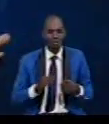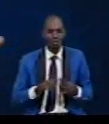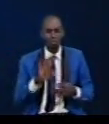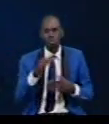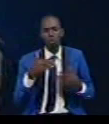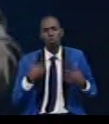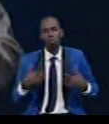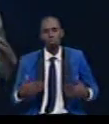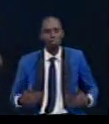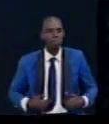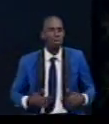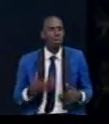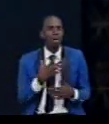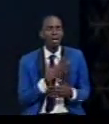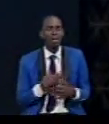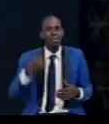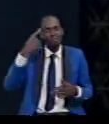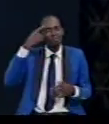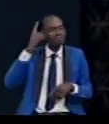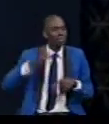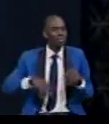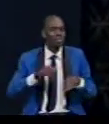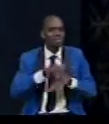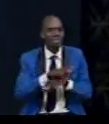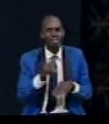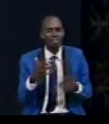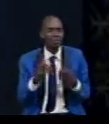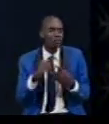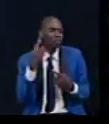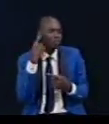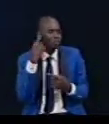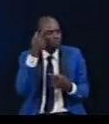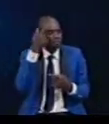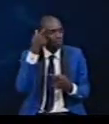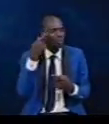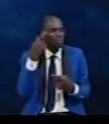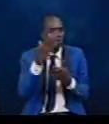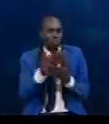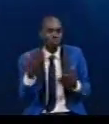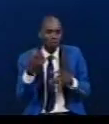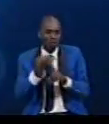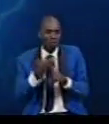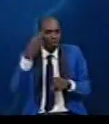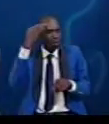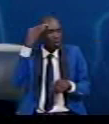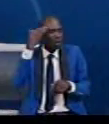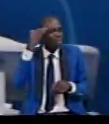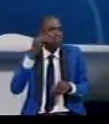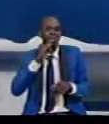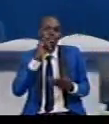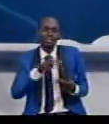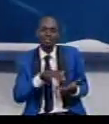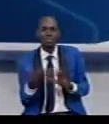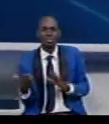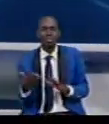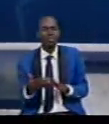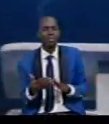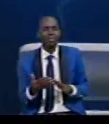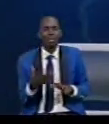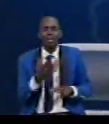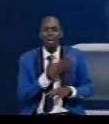in the ear is dead. And because they are dead, I cannot hear. Those things are still there.